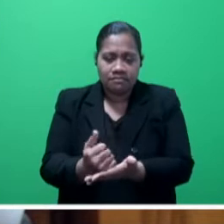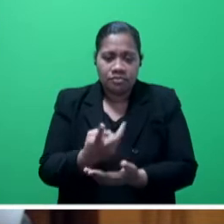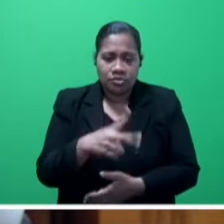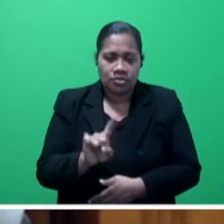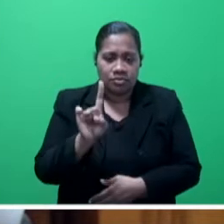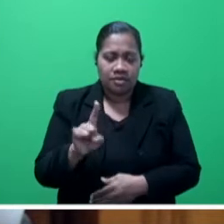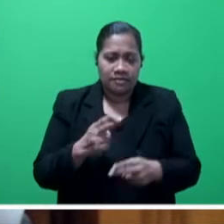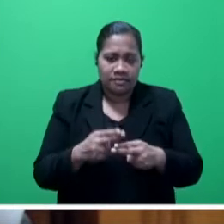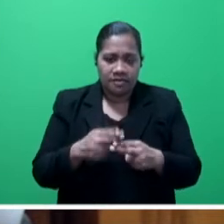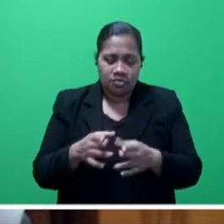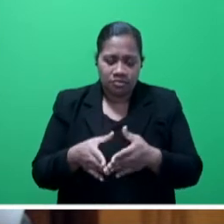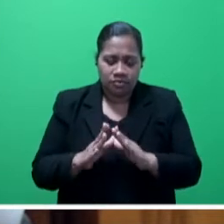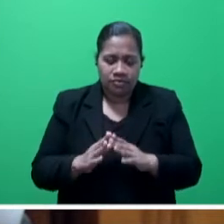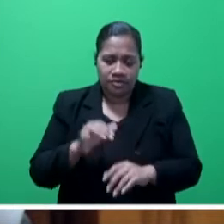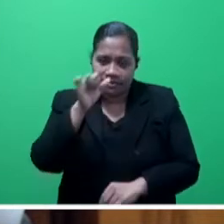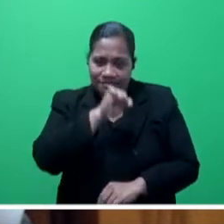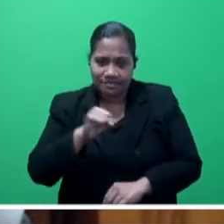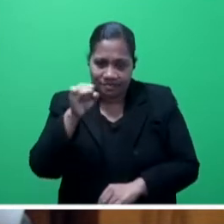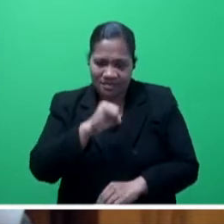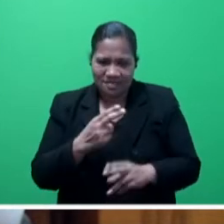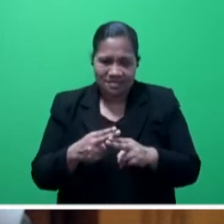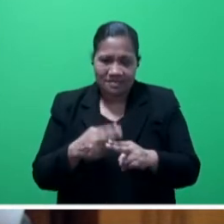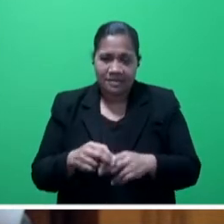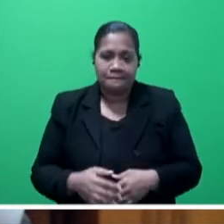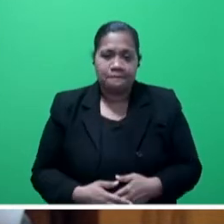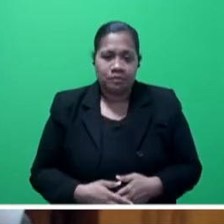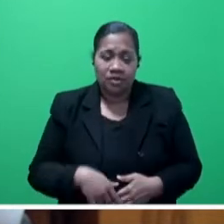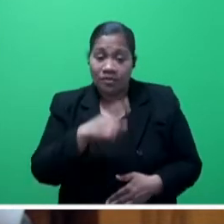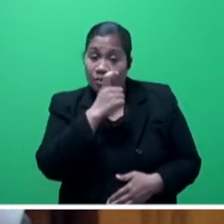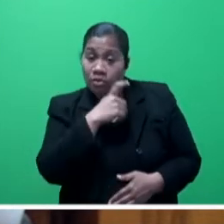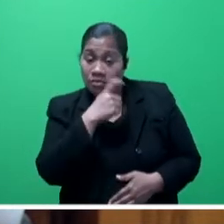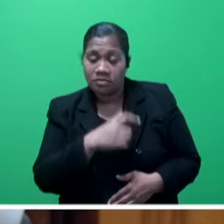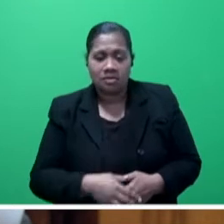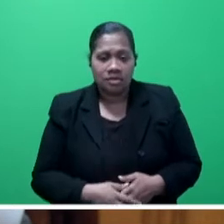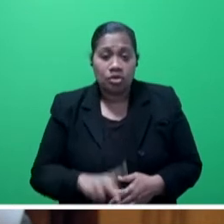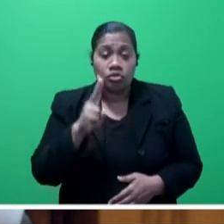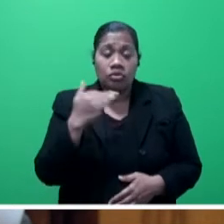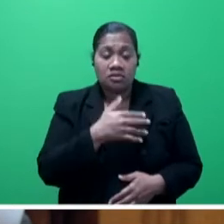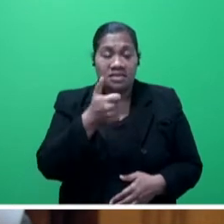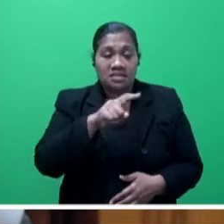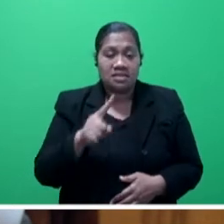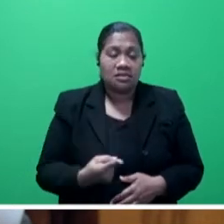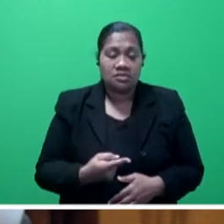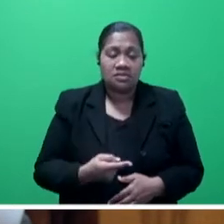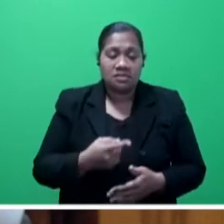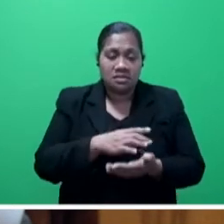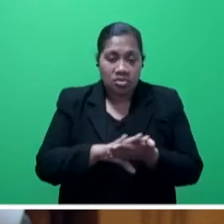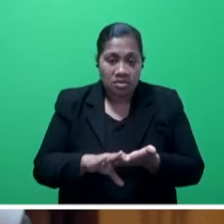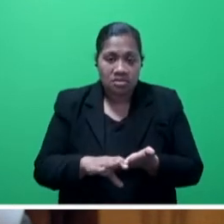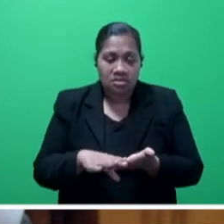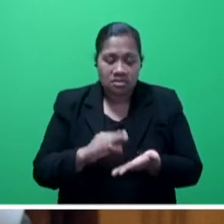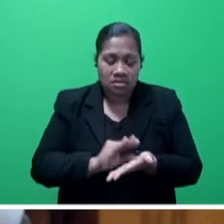to establish a piggery pen. Poultry shed package support, Mr. Speaker said, $206,000 been allocated to